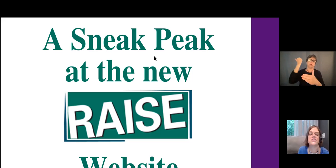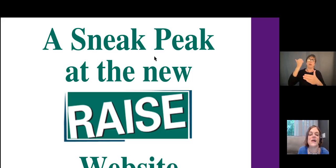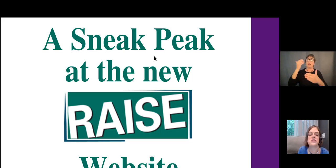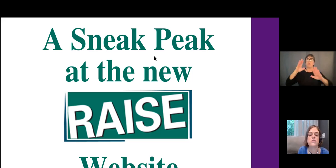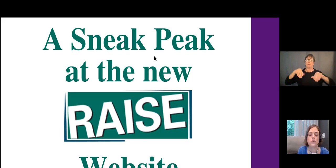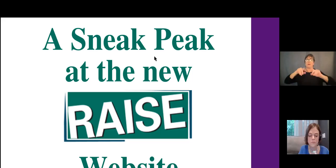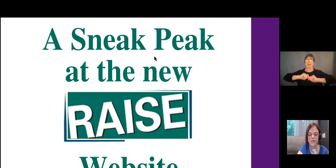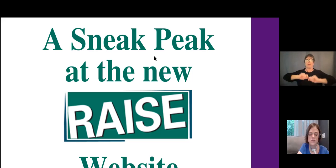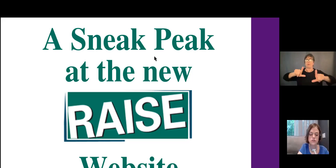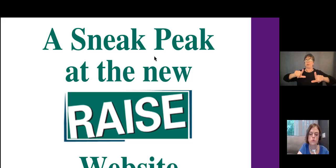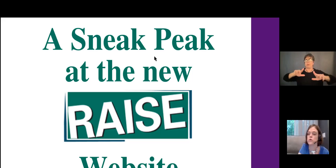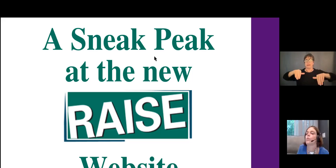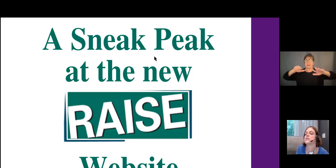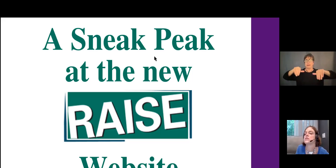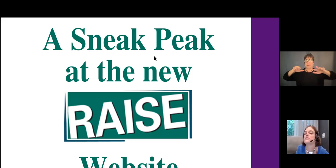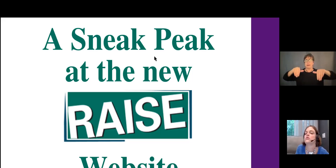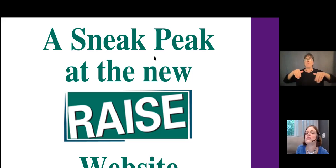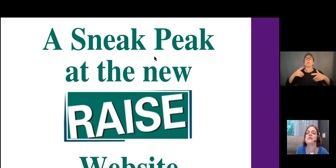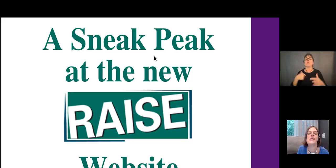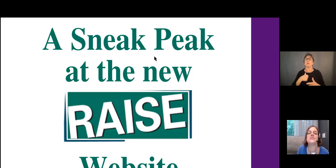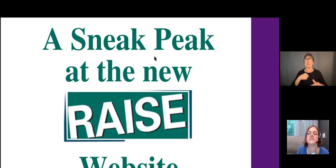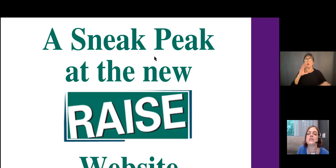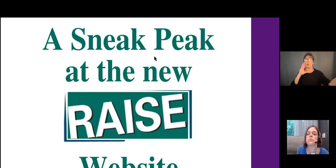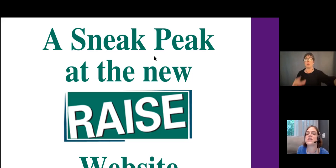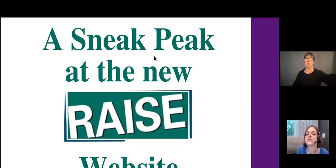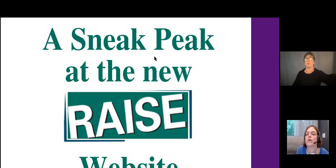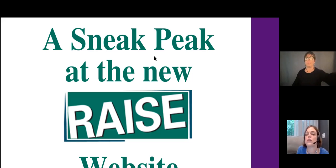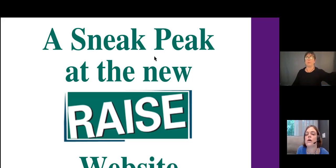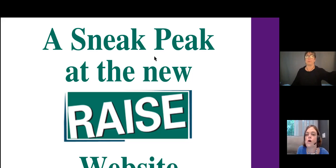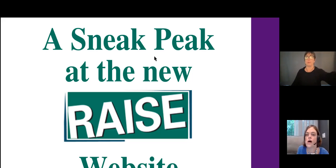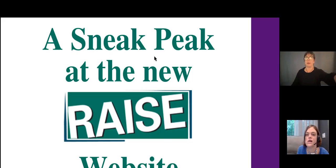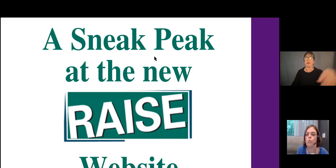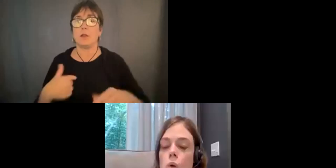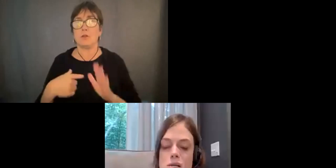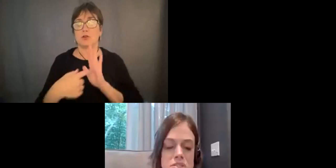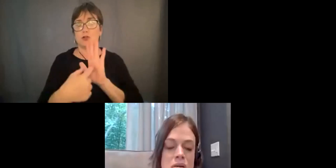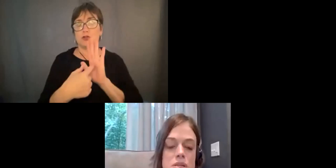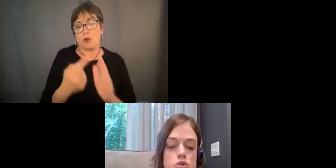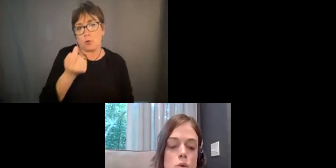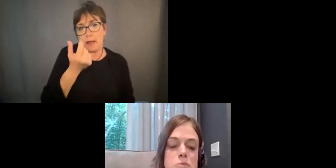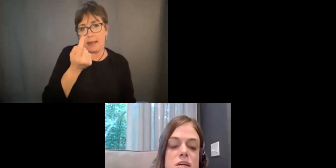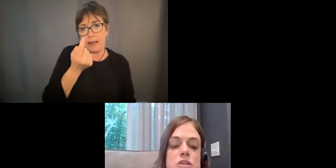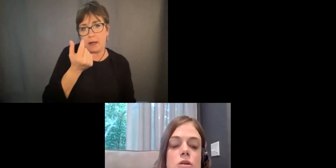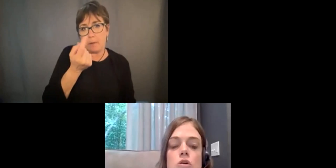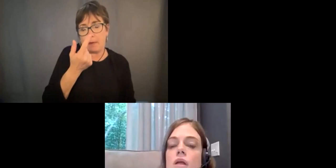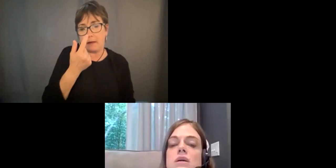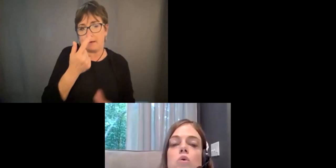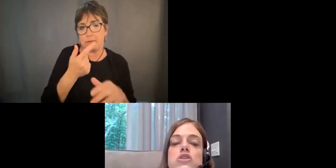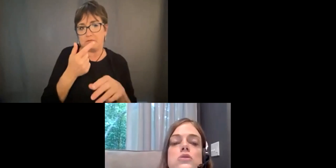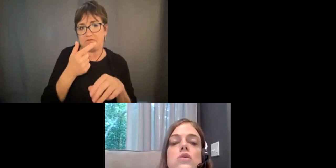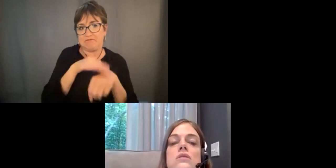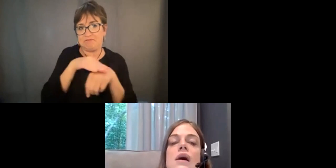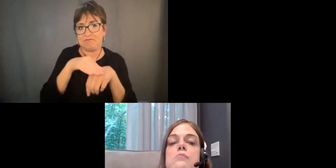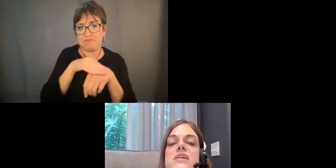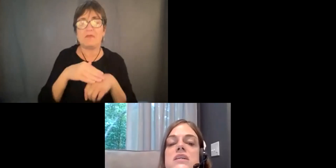yet. It's that new. And so we're going to give you a sneak peek on what this website is going to look like. And we'll